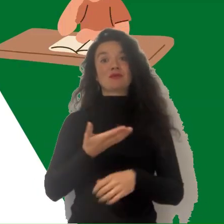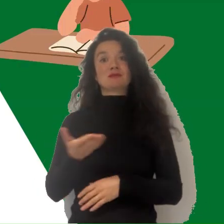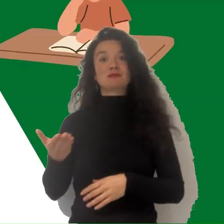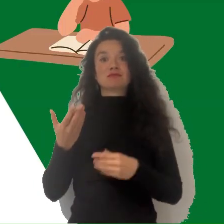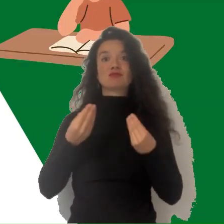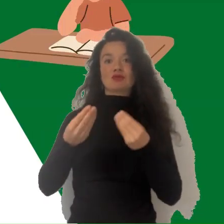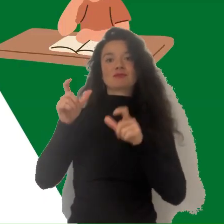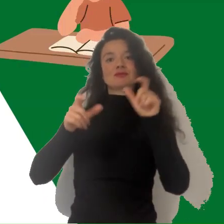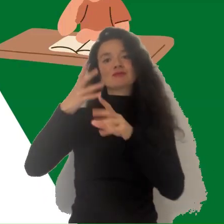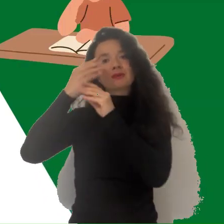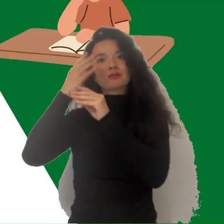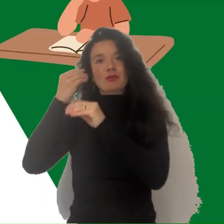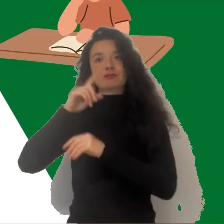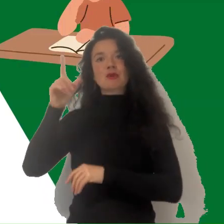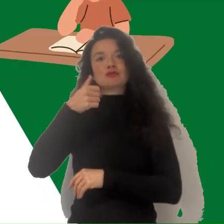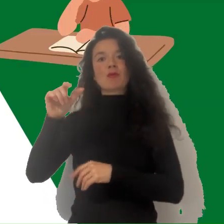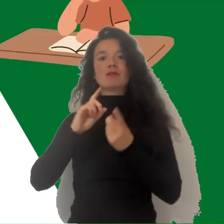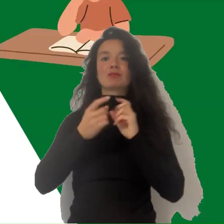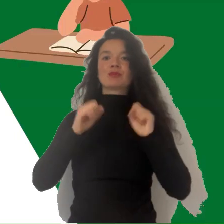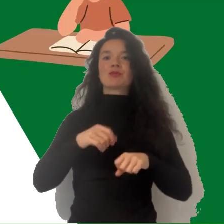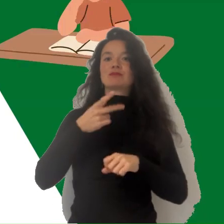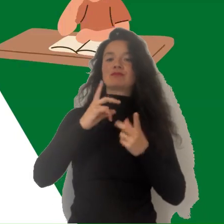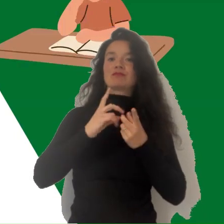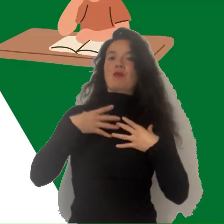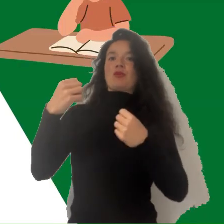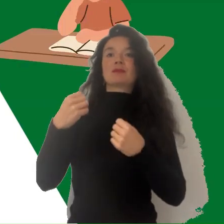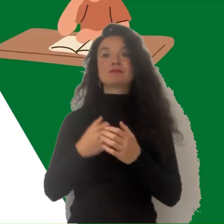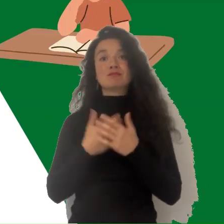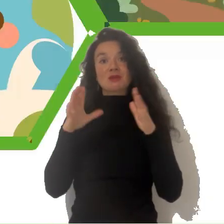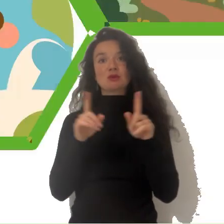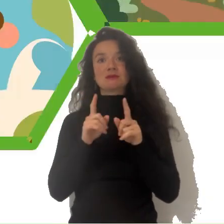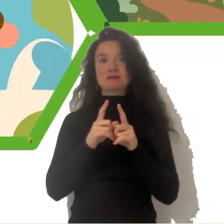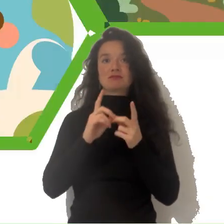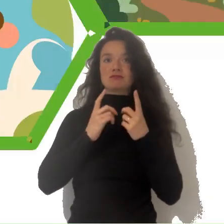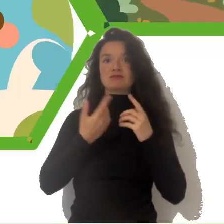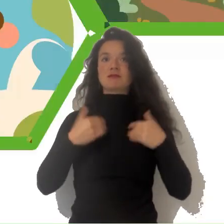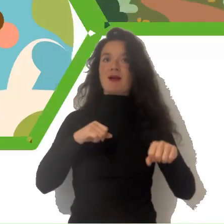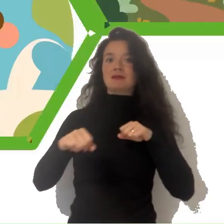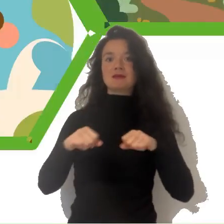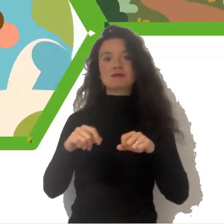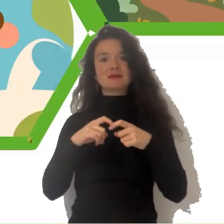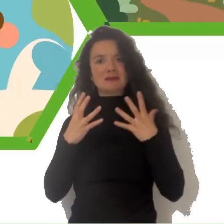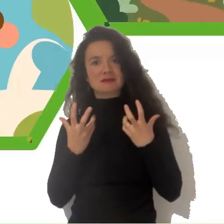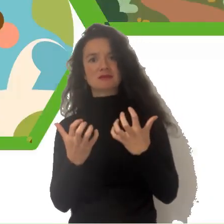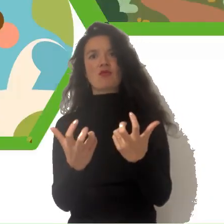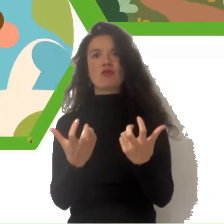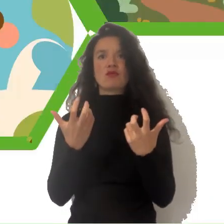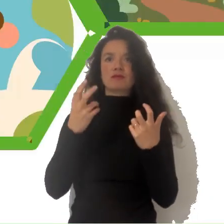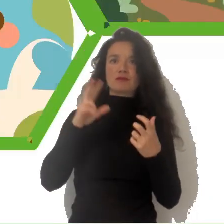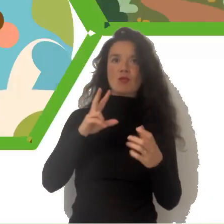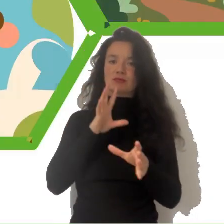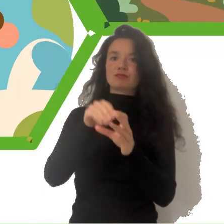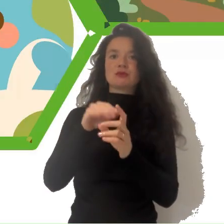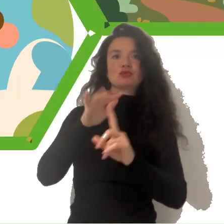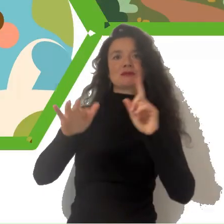contribute in the society and for the general good of people. So now we are moving on and